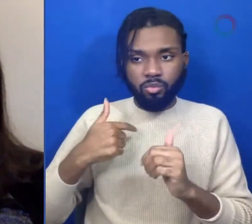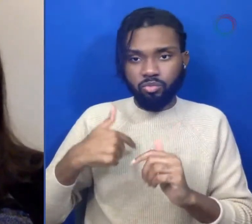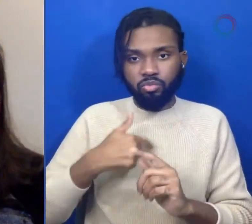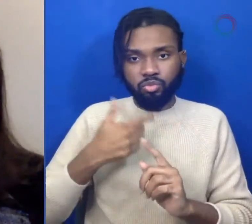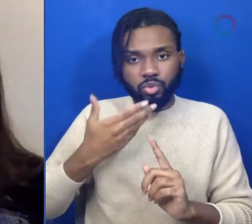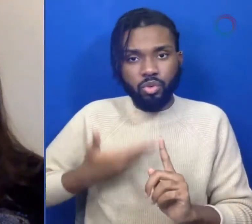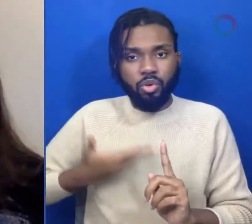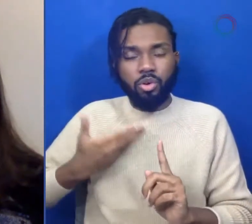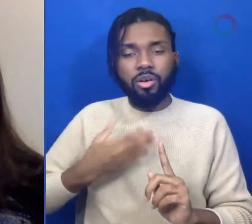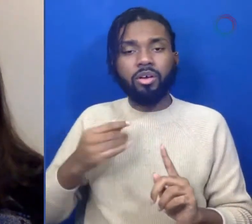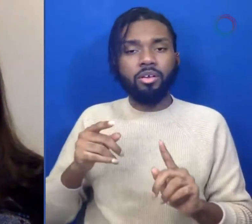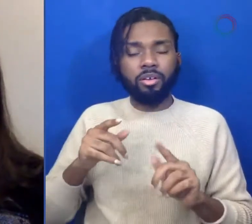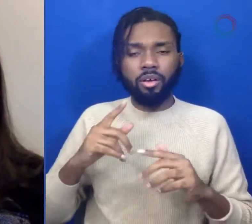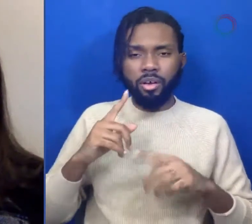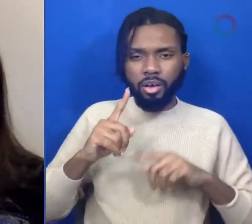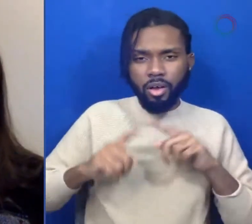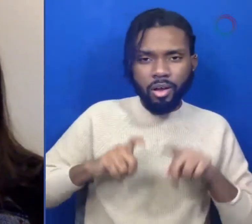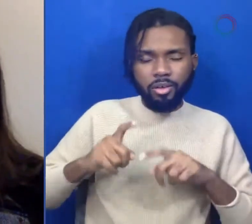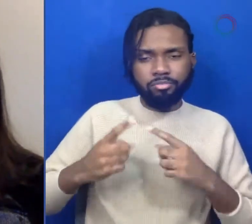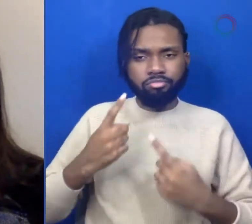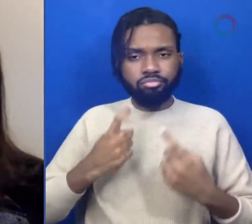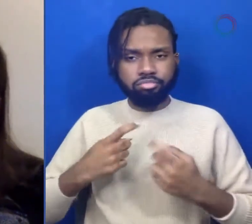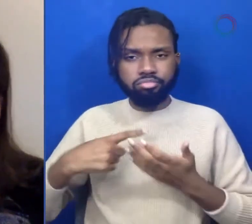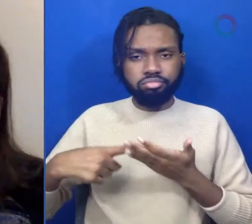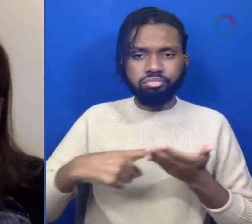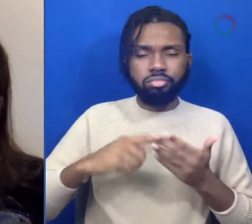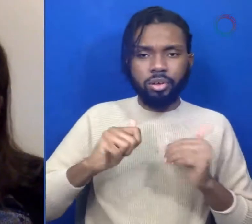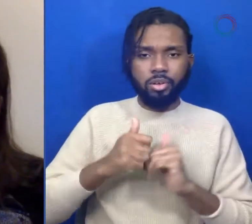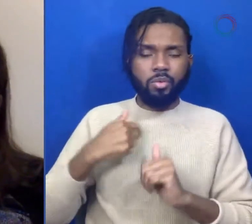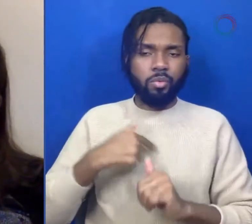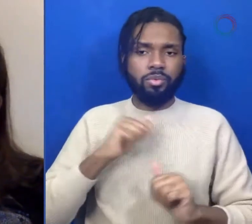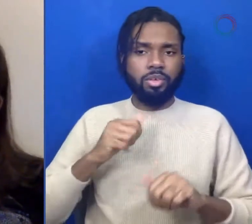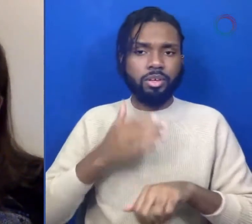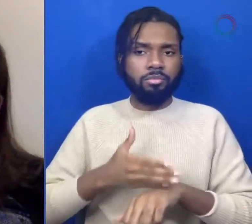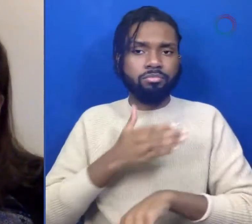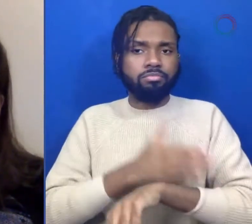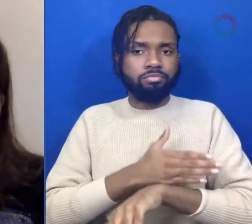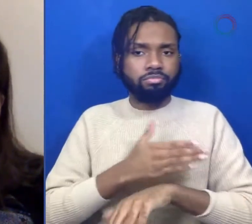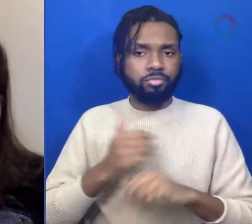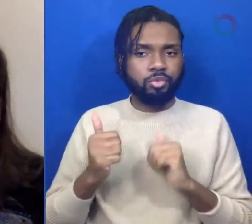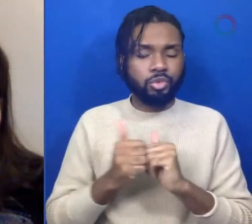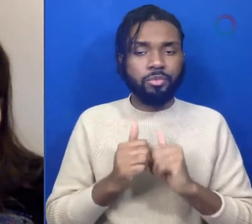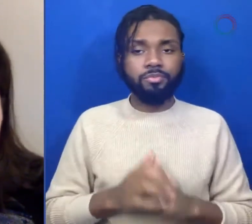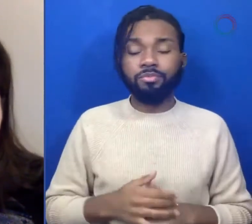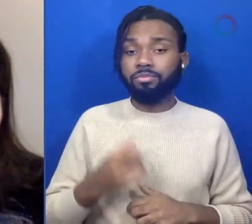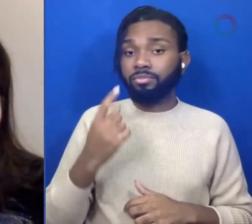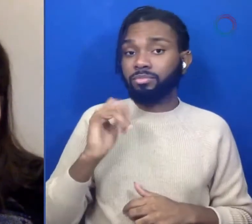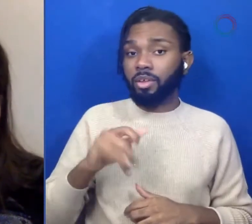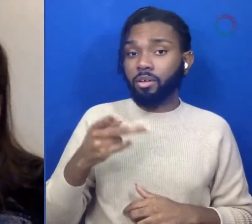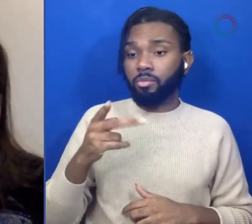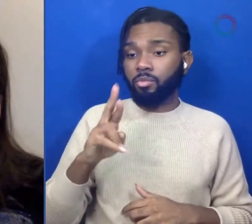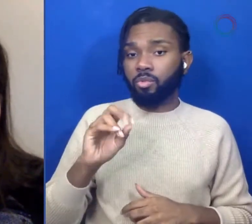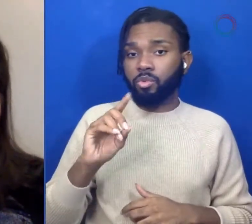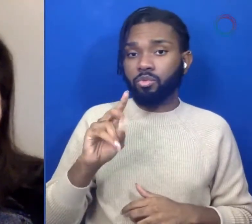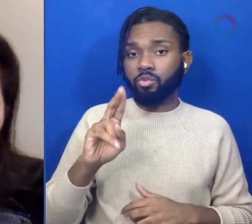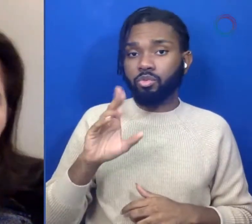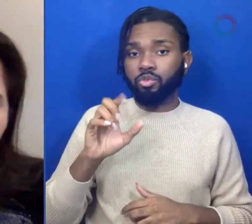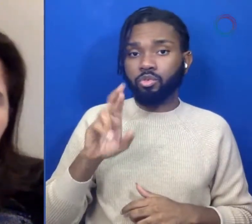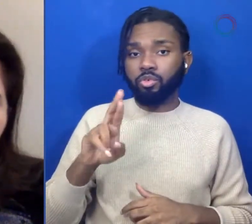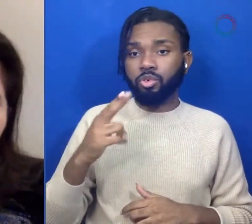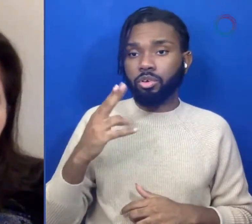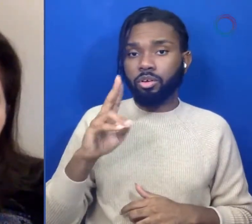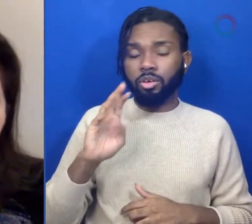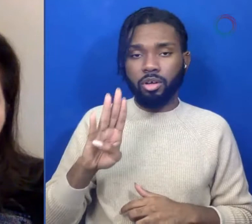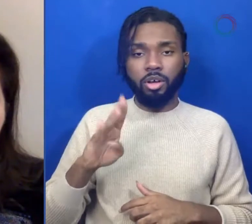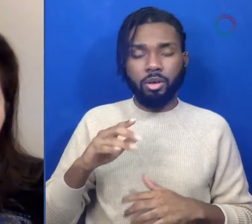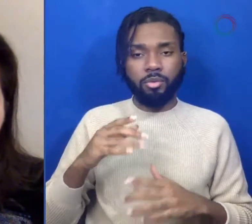and ask ourselves the questions of how we can do better together. So while the Producer Hub really focuses on the work of the